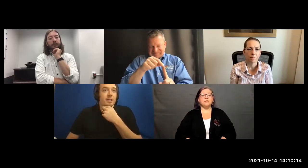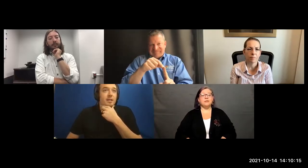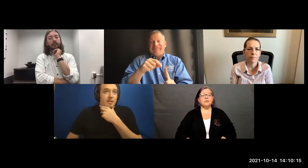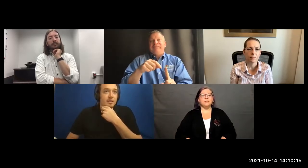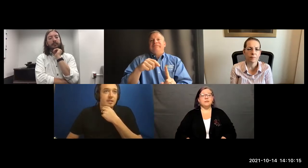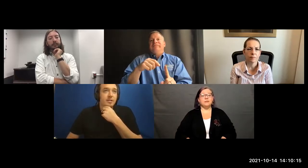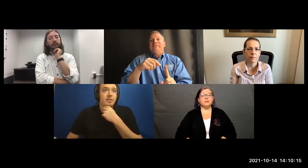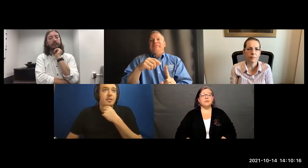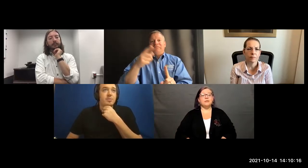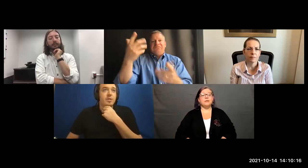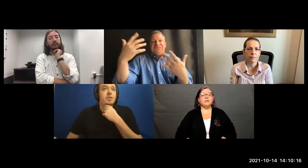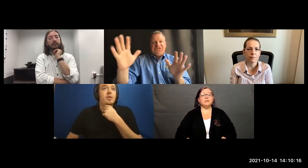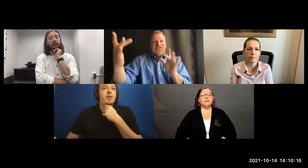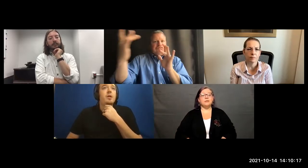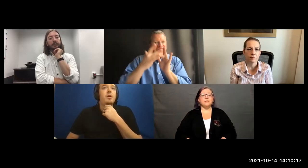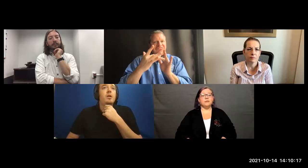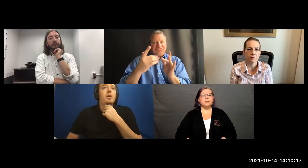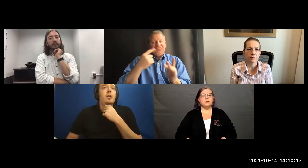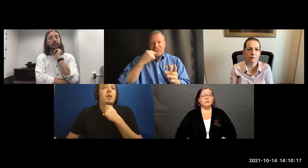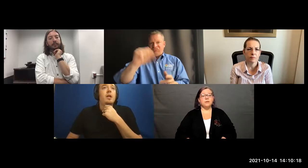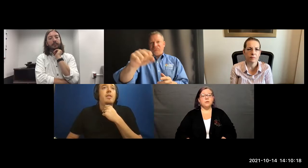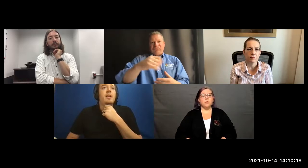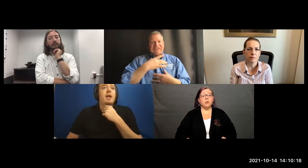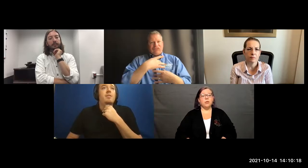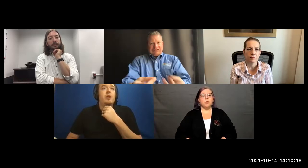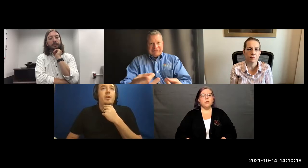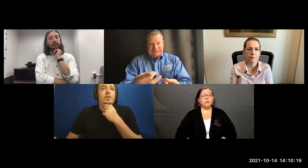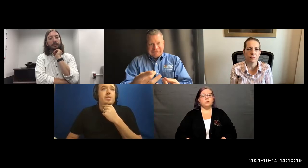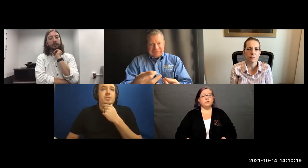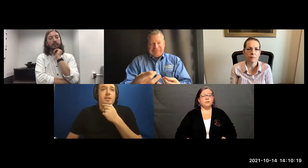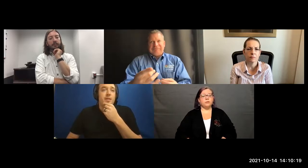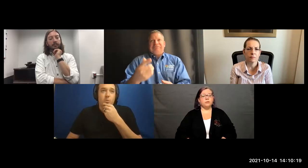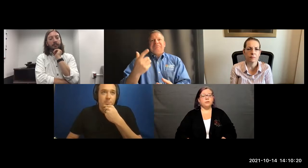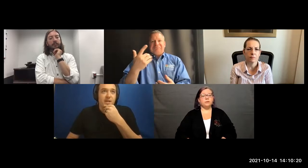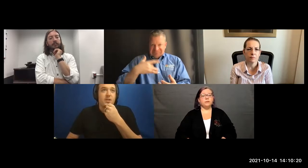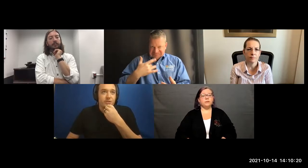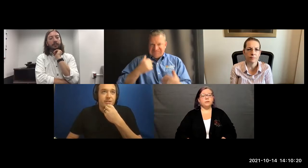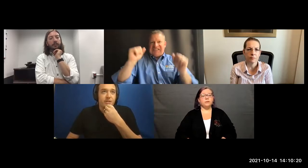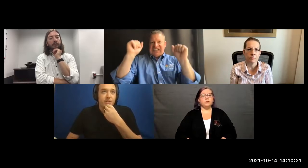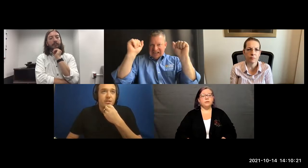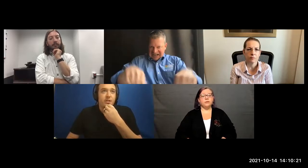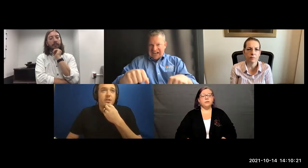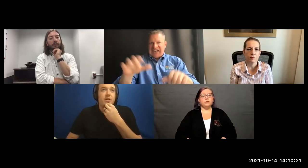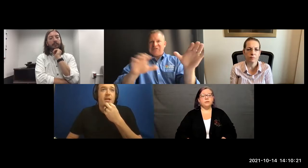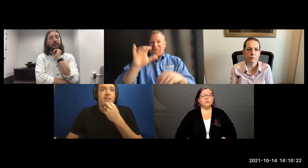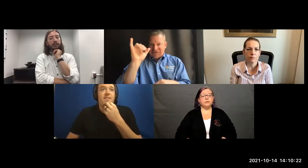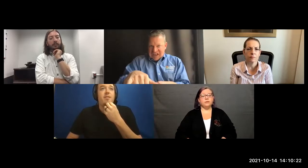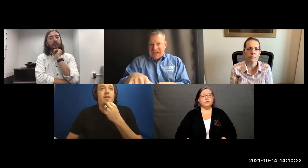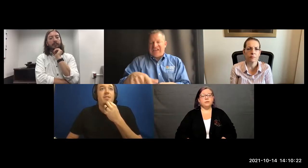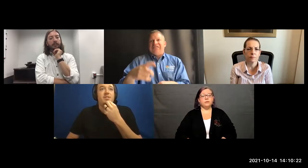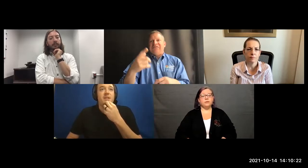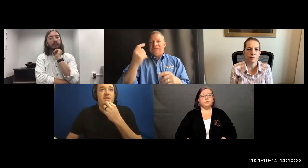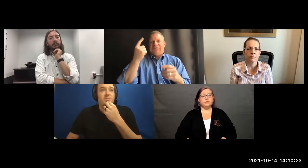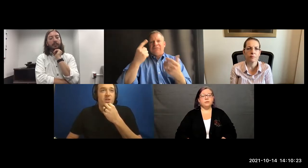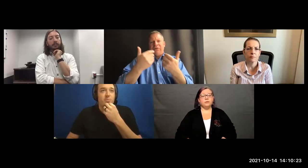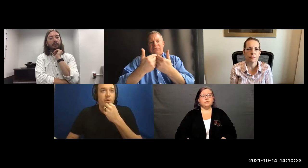back. That's Russ. And they have already reached out and said that they would be interested. And they feel